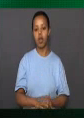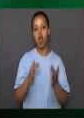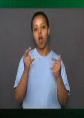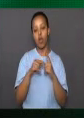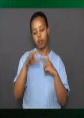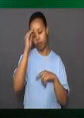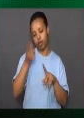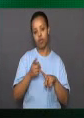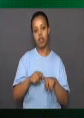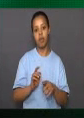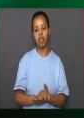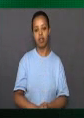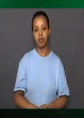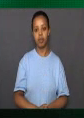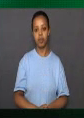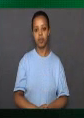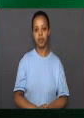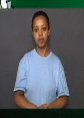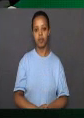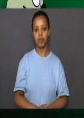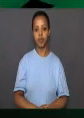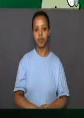Let's get back to our lesson.